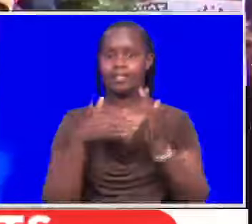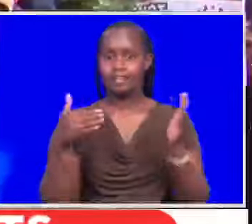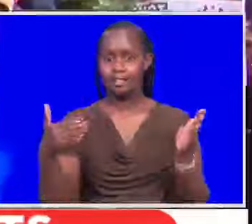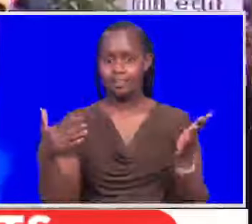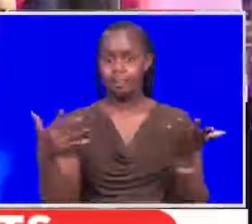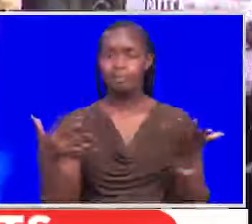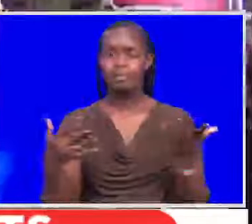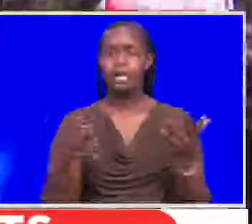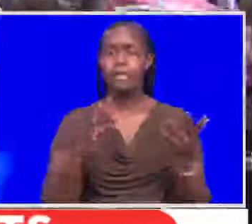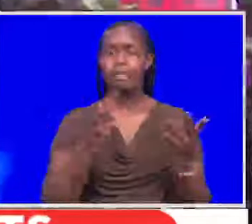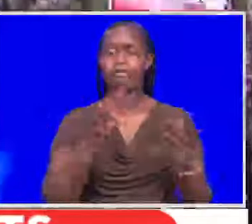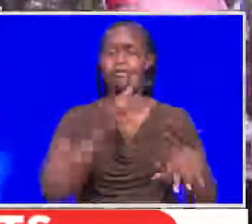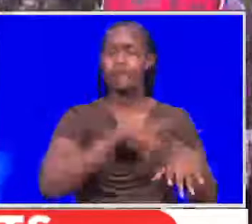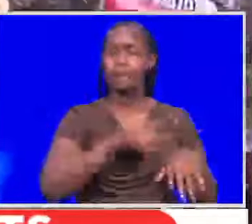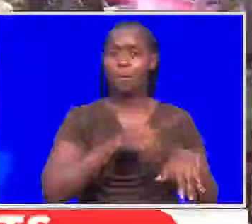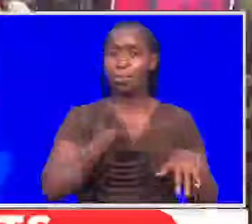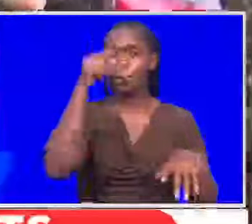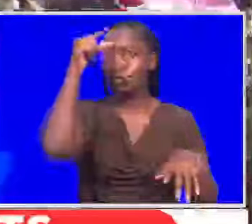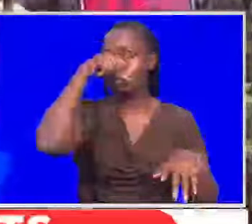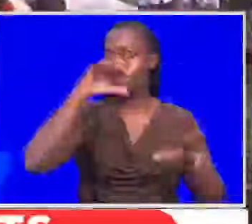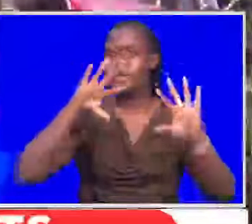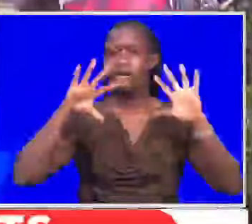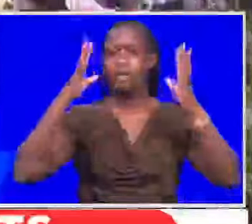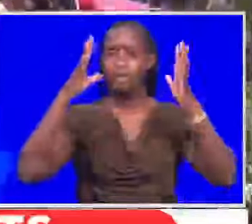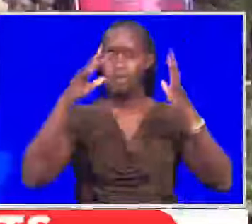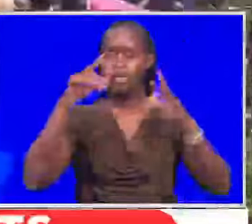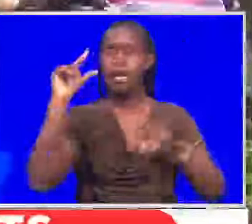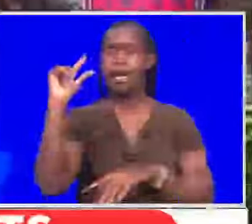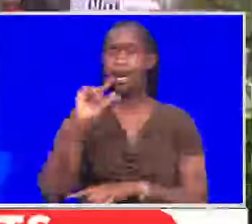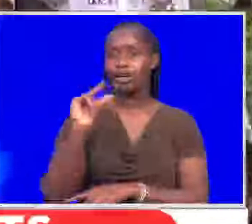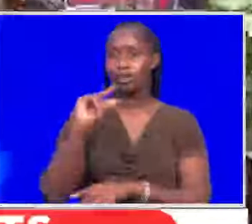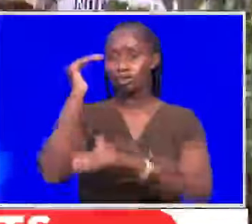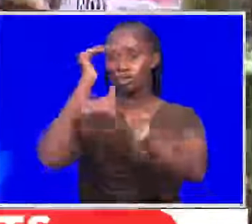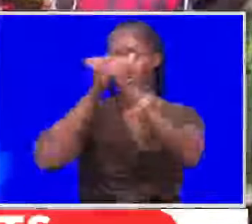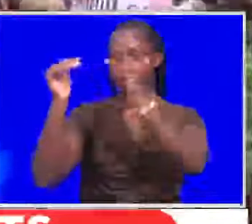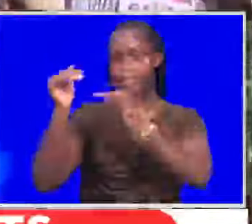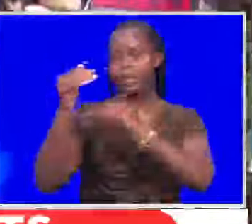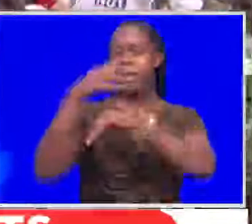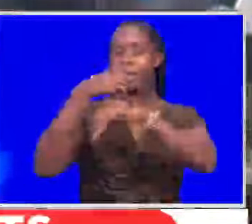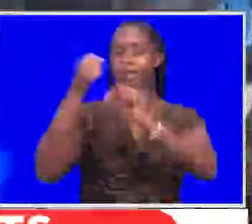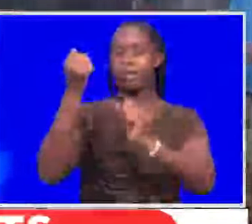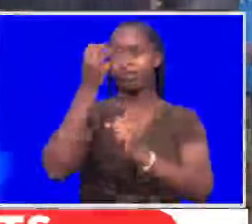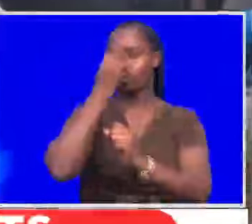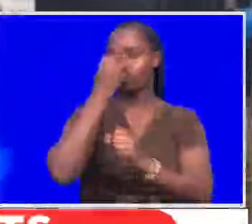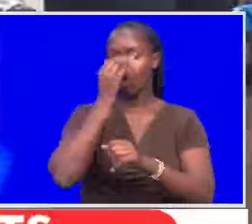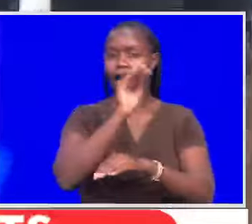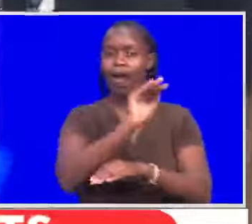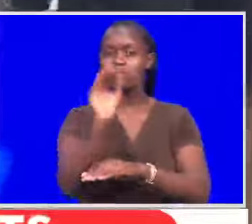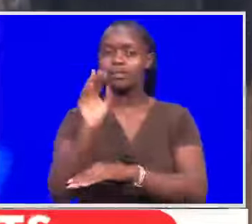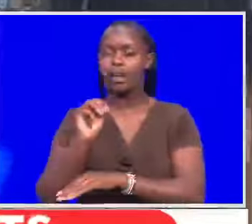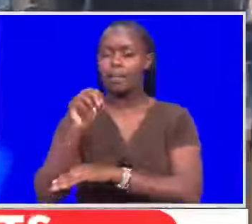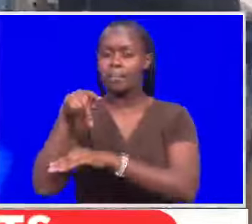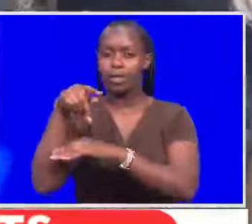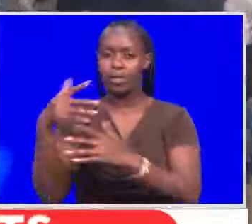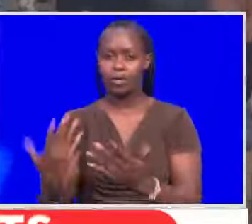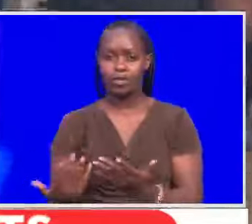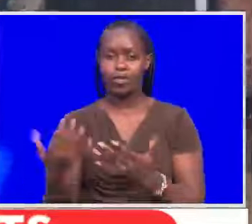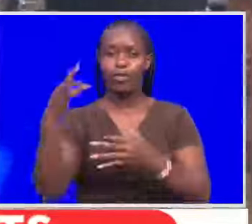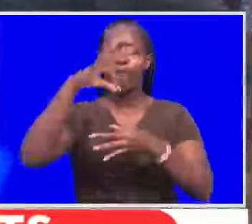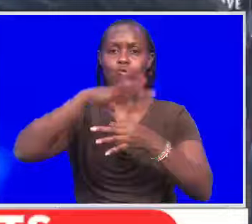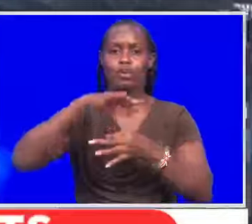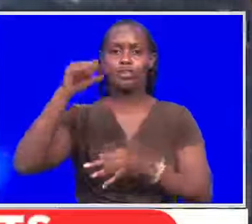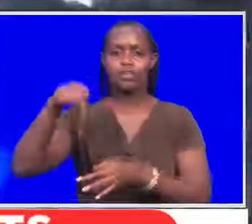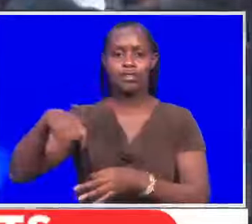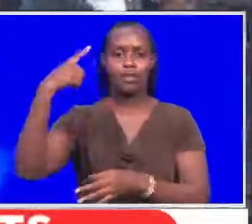Speaking at the graduation ceremony in Garissa University, President William Ruto urged the legislators to pass the